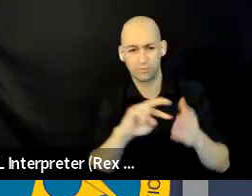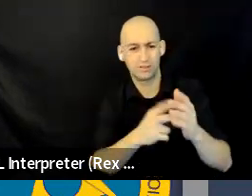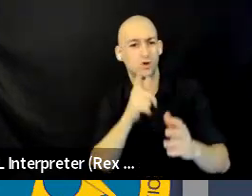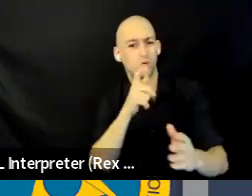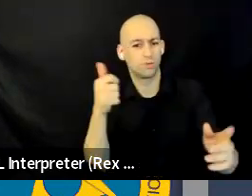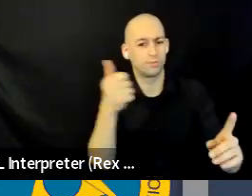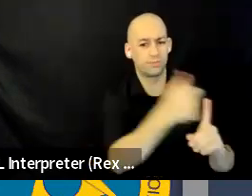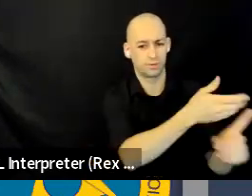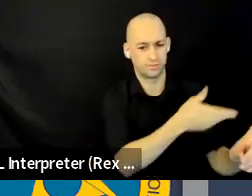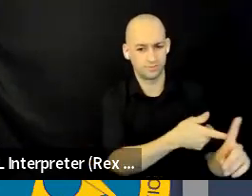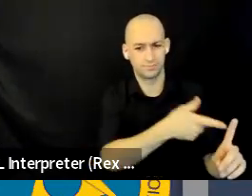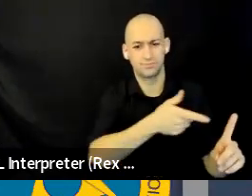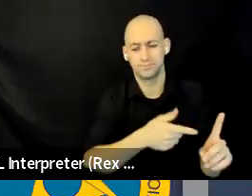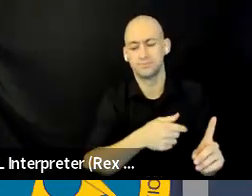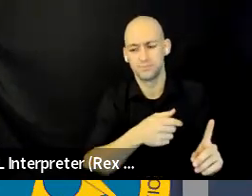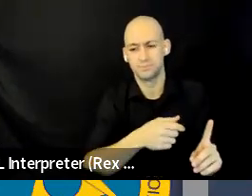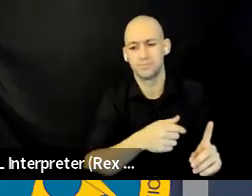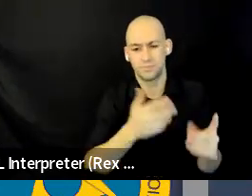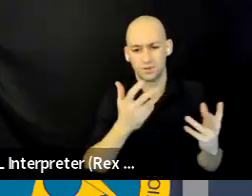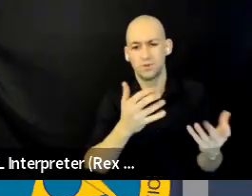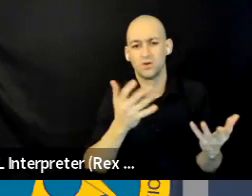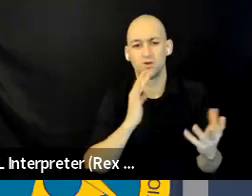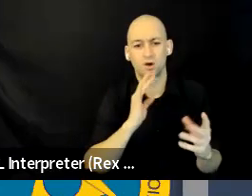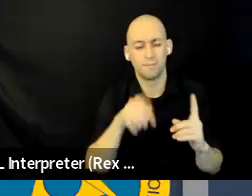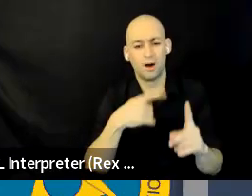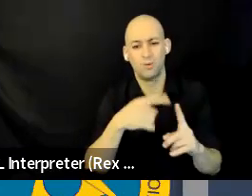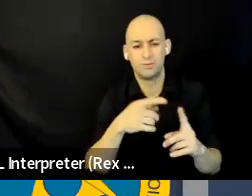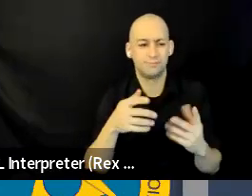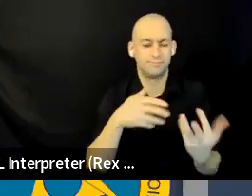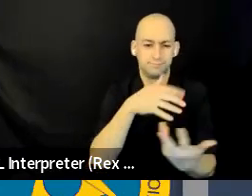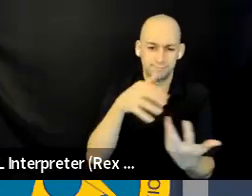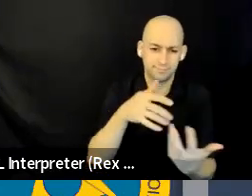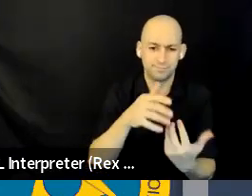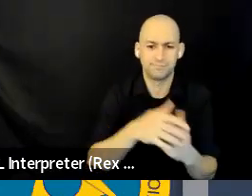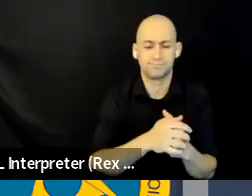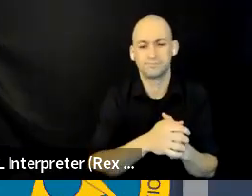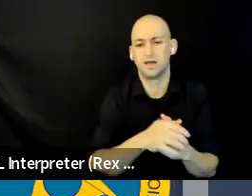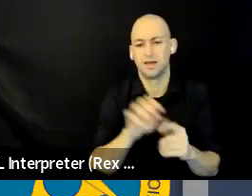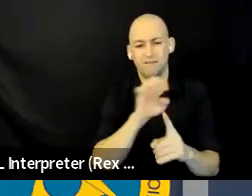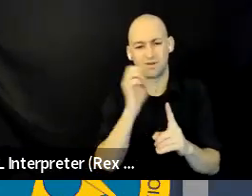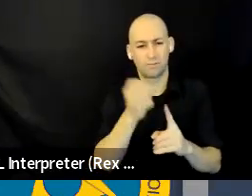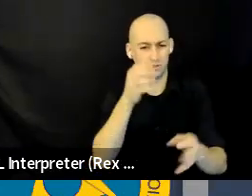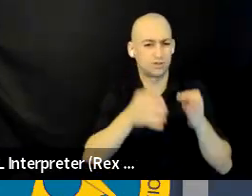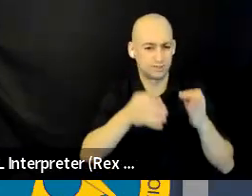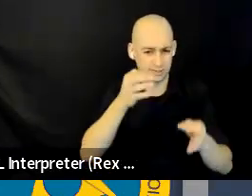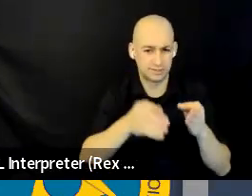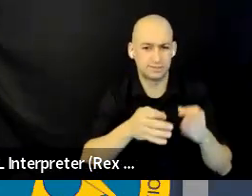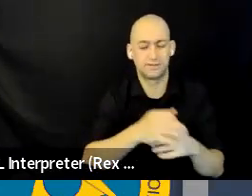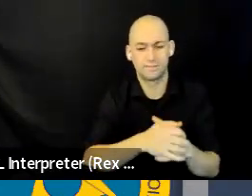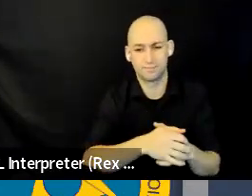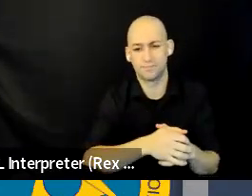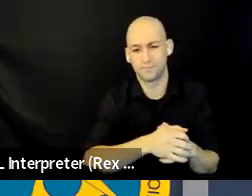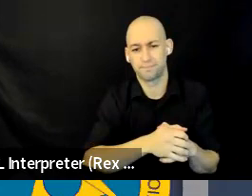suggestions for community engagement, as well as expand considerations for environmental justice. And for